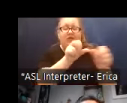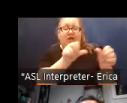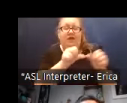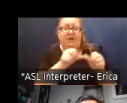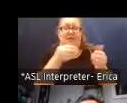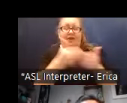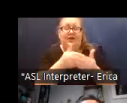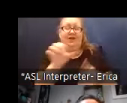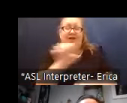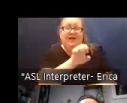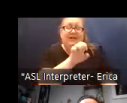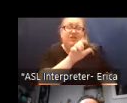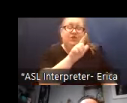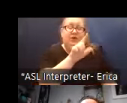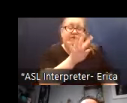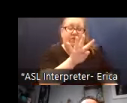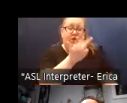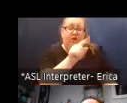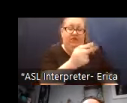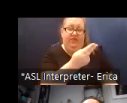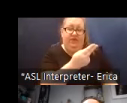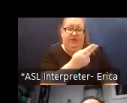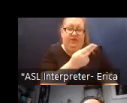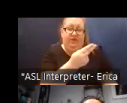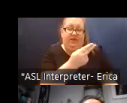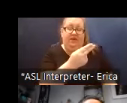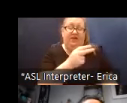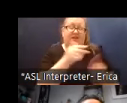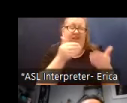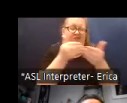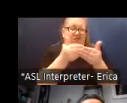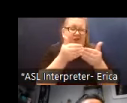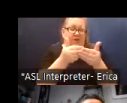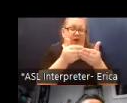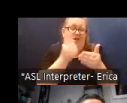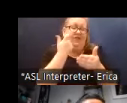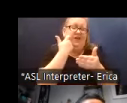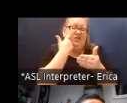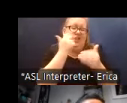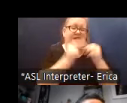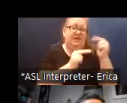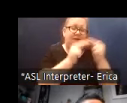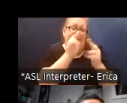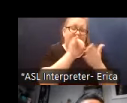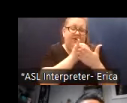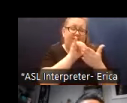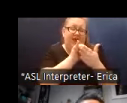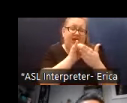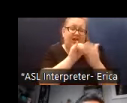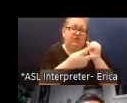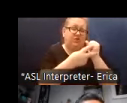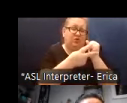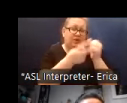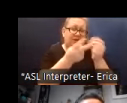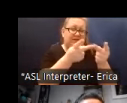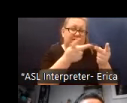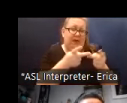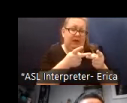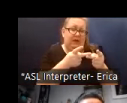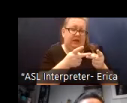East 24th, like right where they just built that the storage spot, like